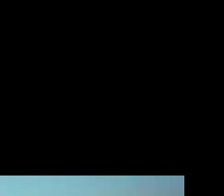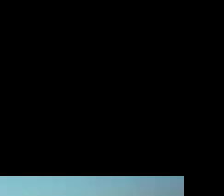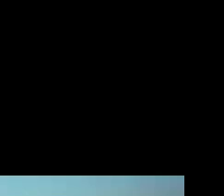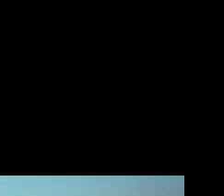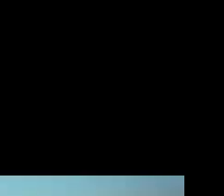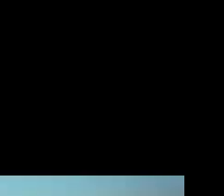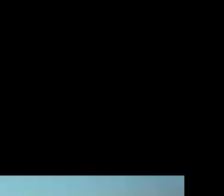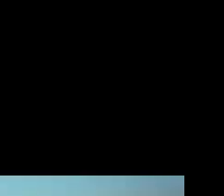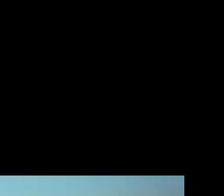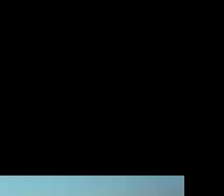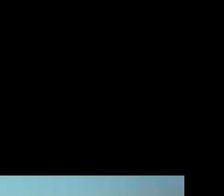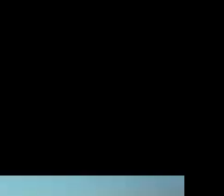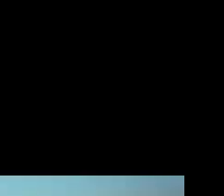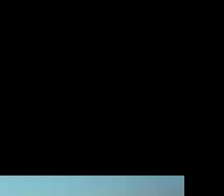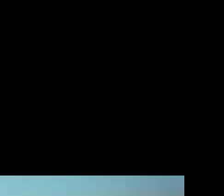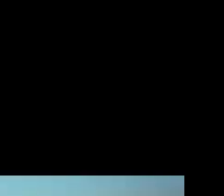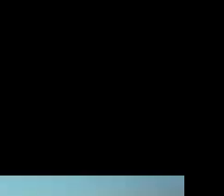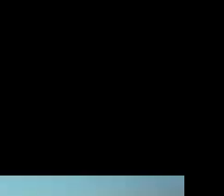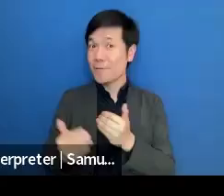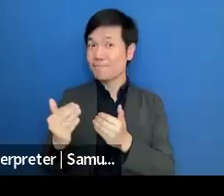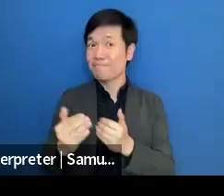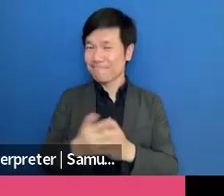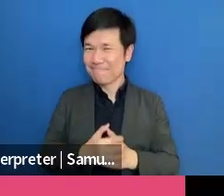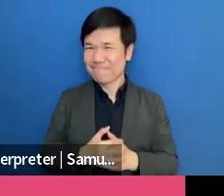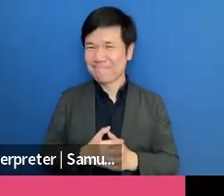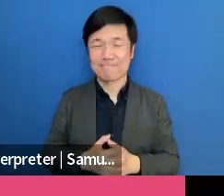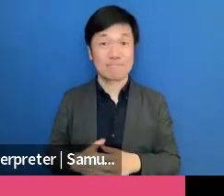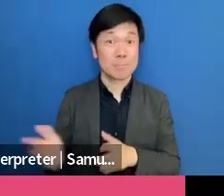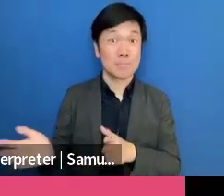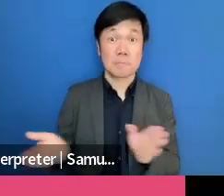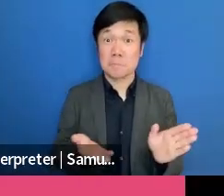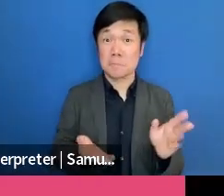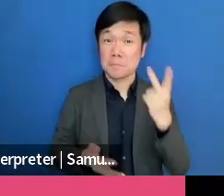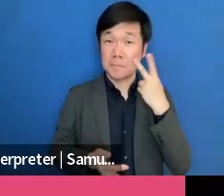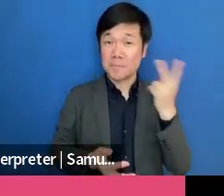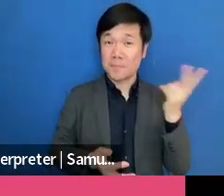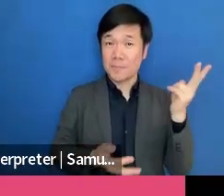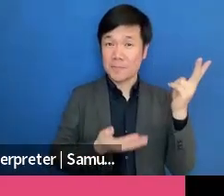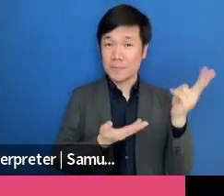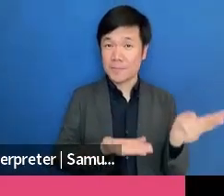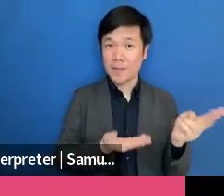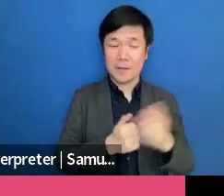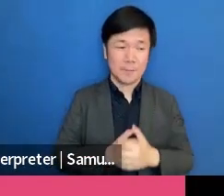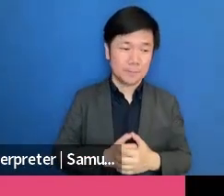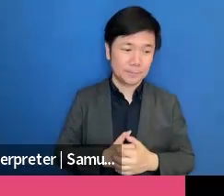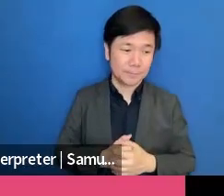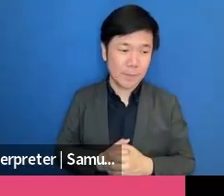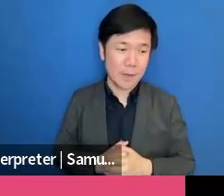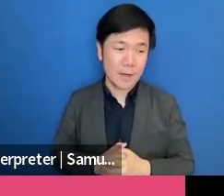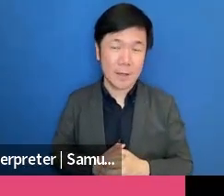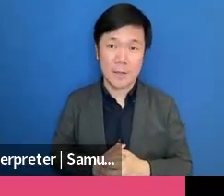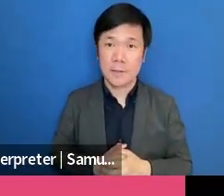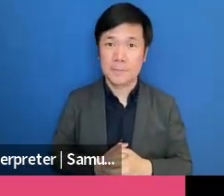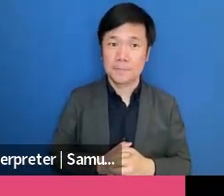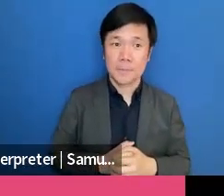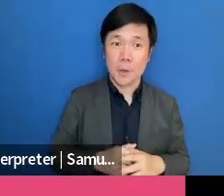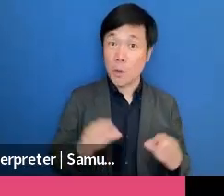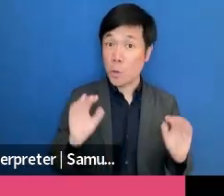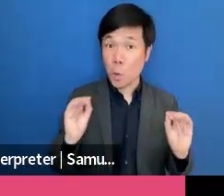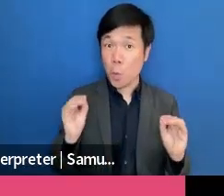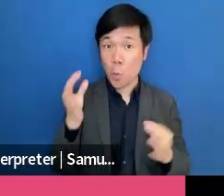be engaged in this topic. So maybe, okay, I see there are no